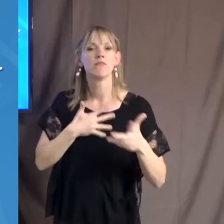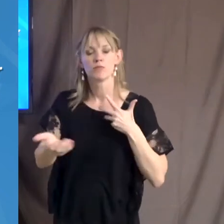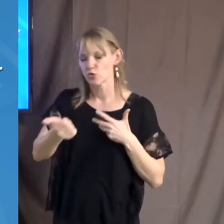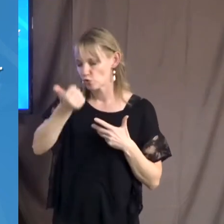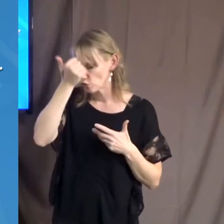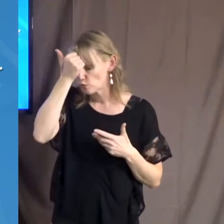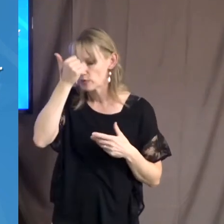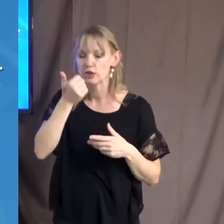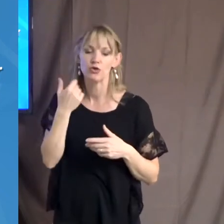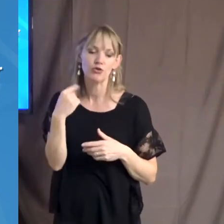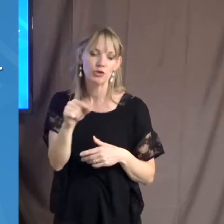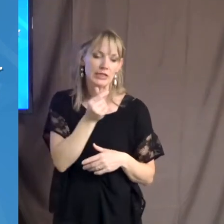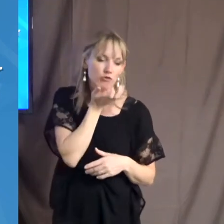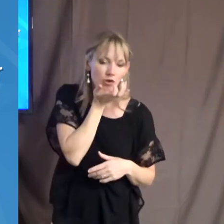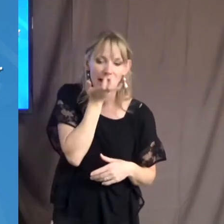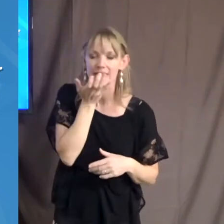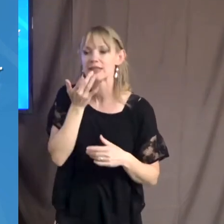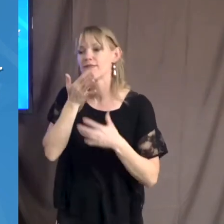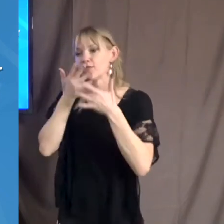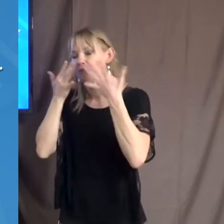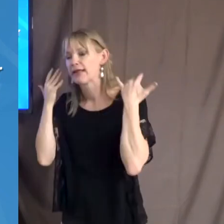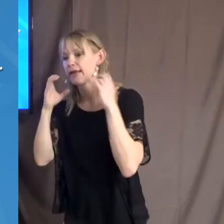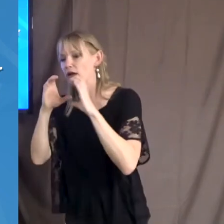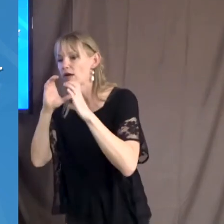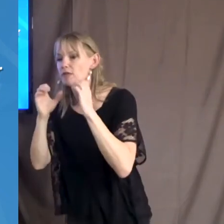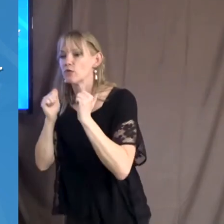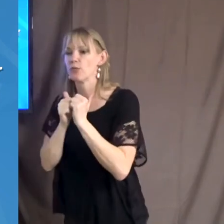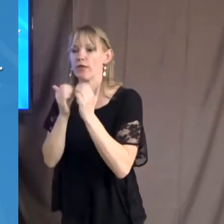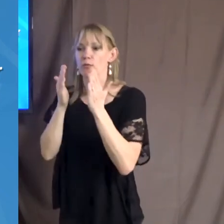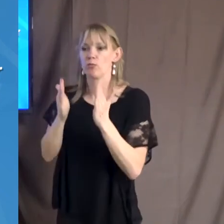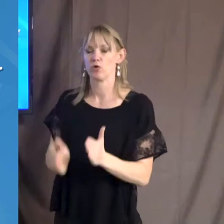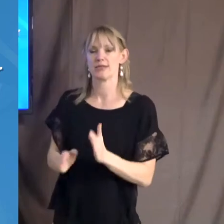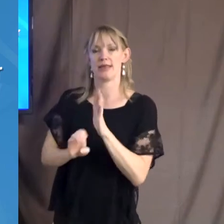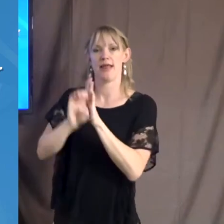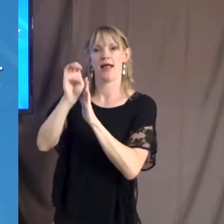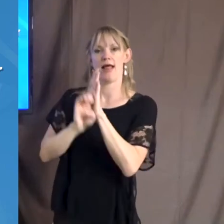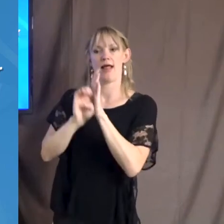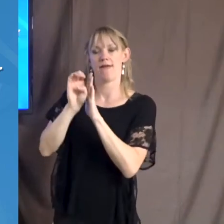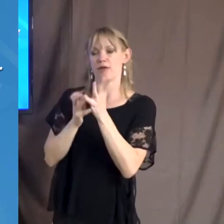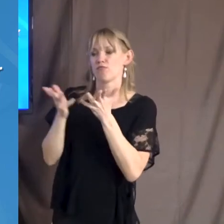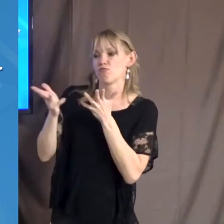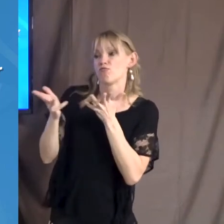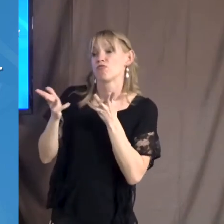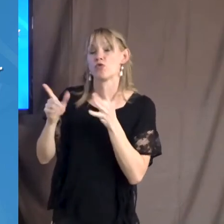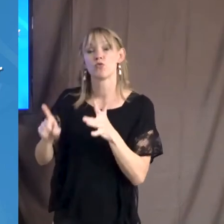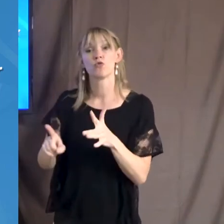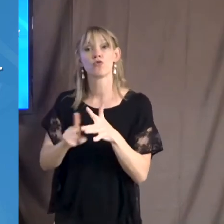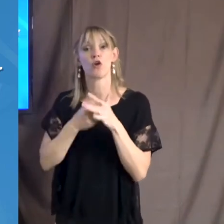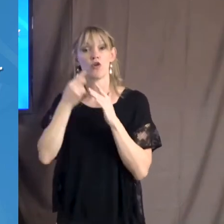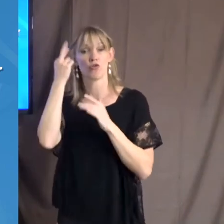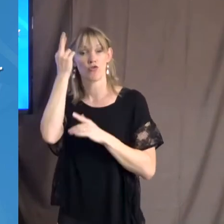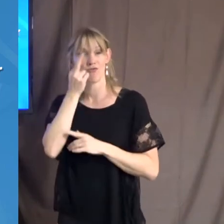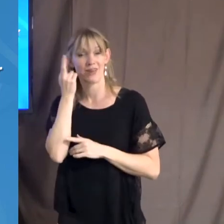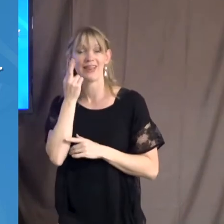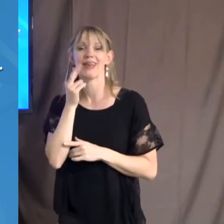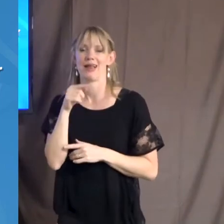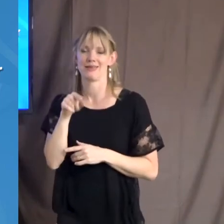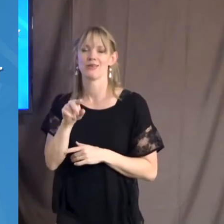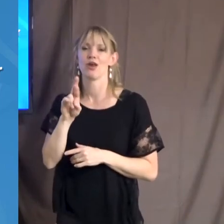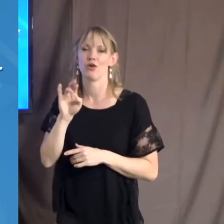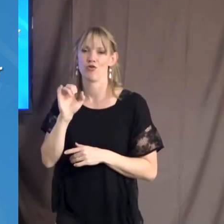like green grass or a friendly conversation with somebody on the elevator. He says, you start to realize how rich you